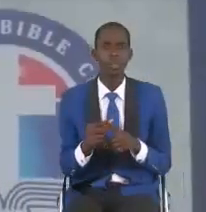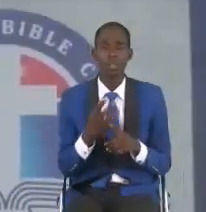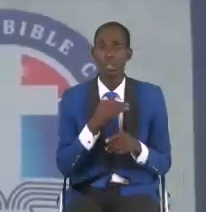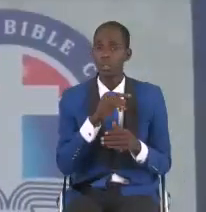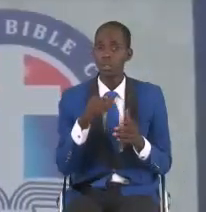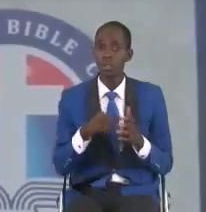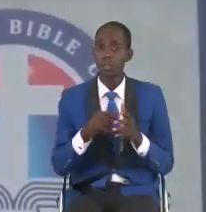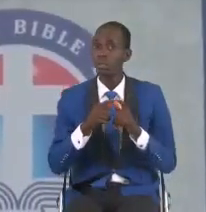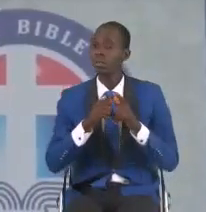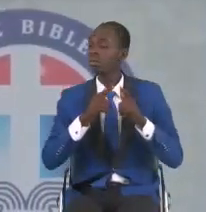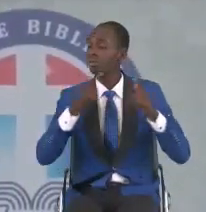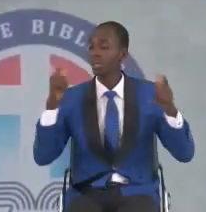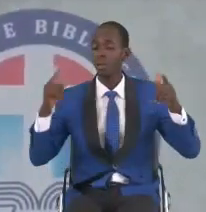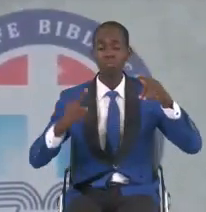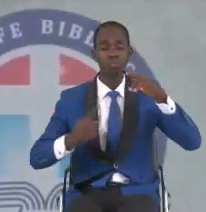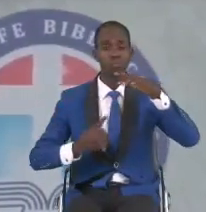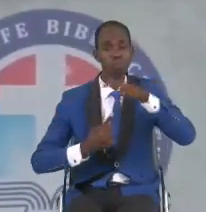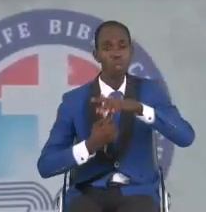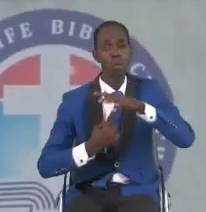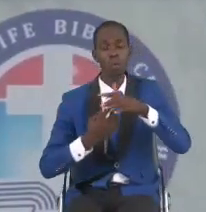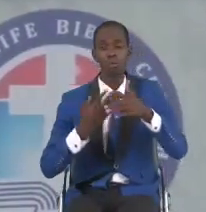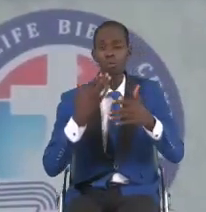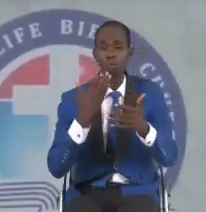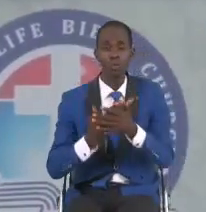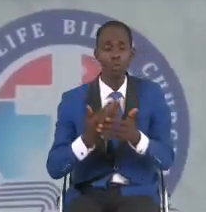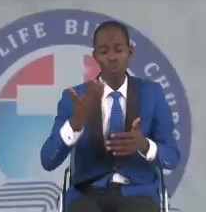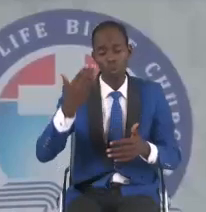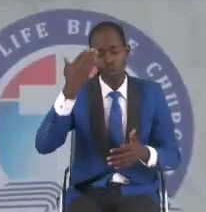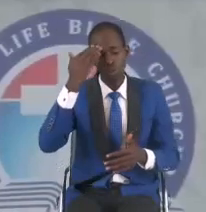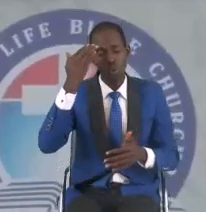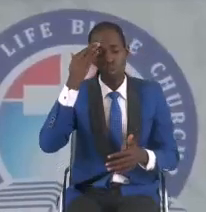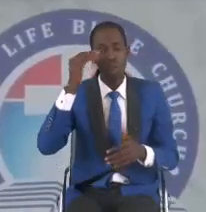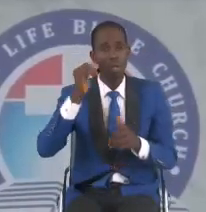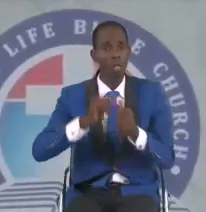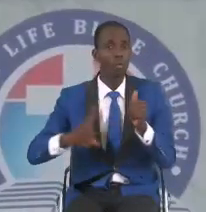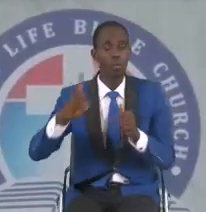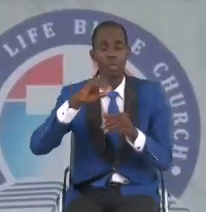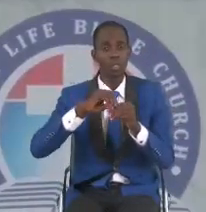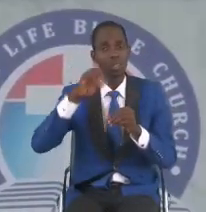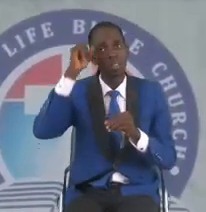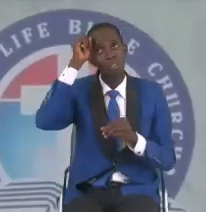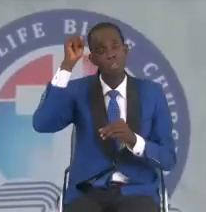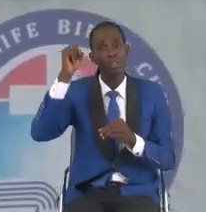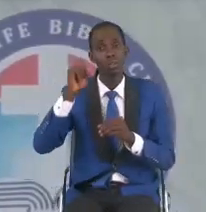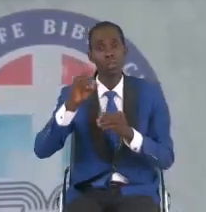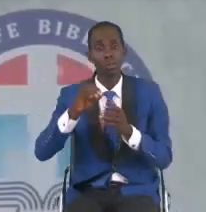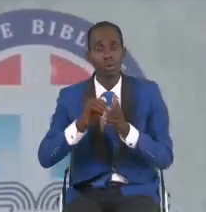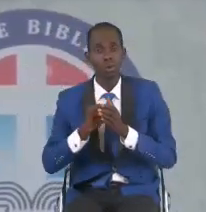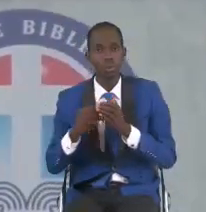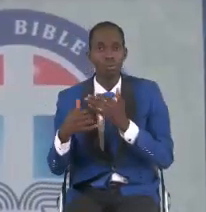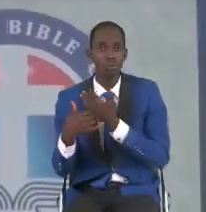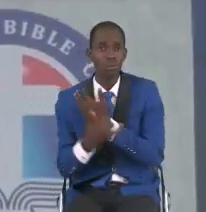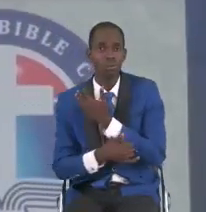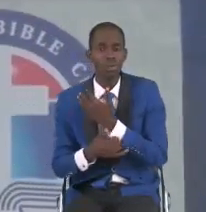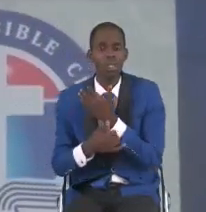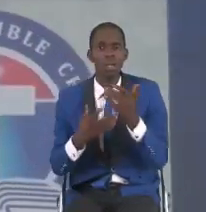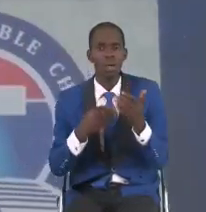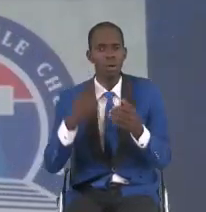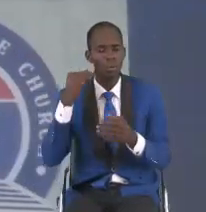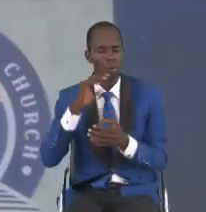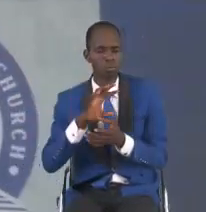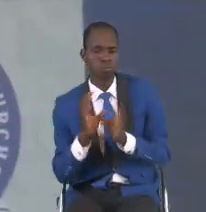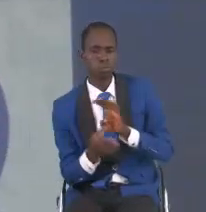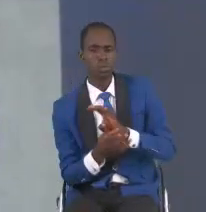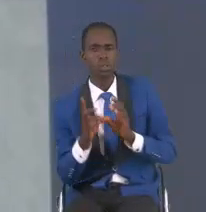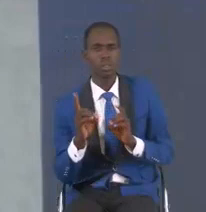is a popular minister. A minister that was known all over his country. And was convicted of God. And he